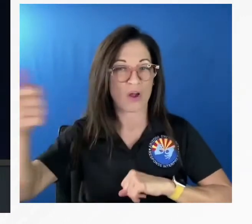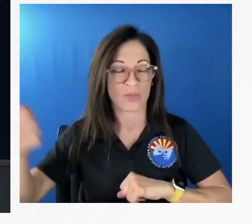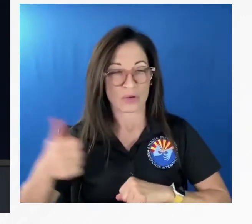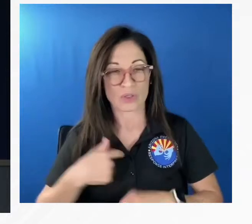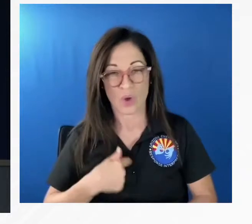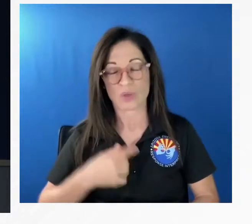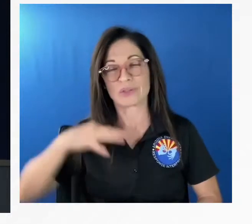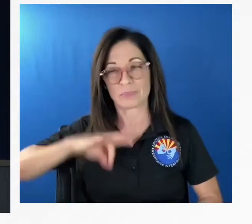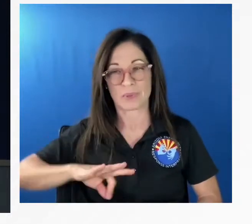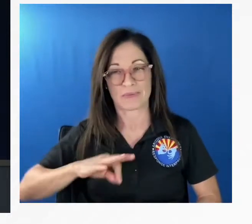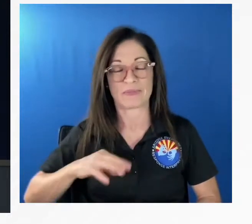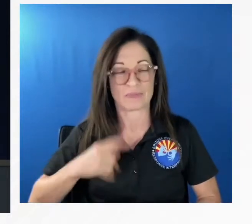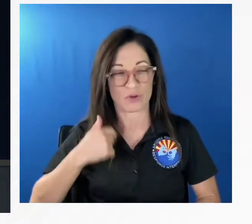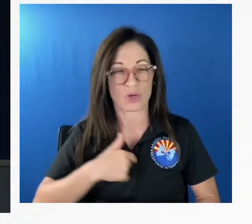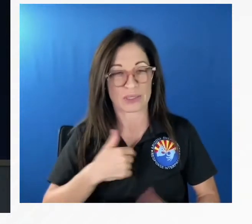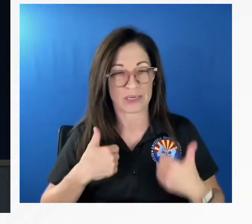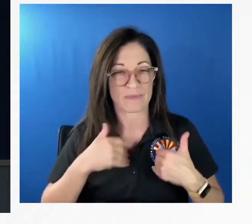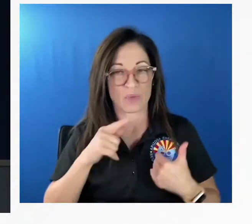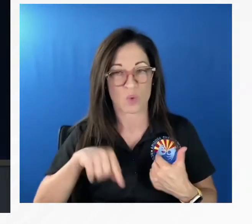have that in play.